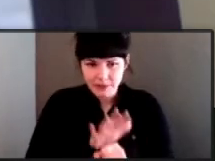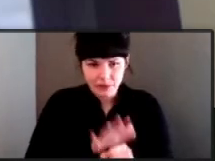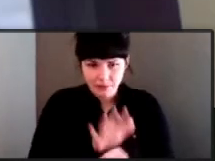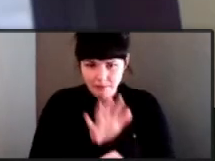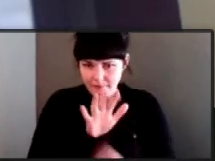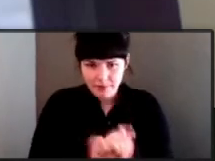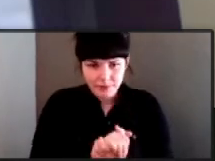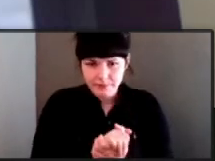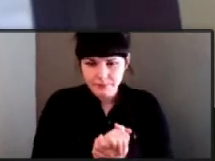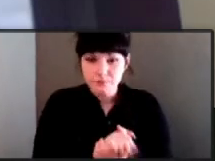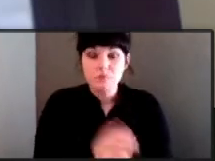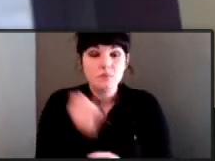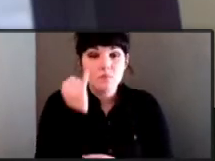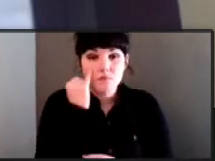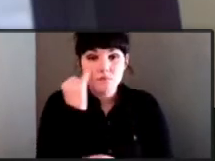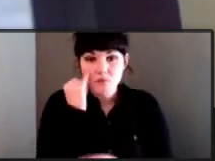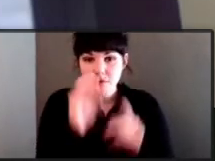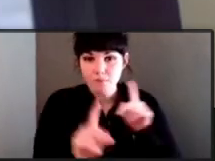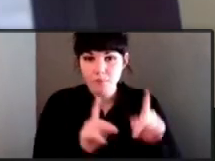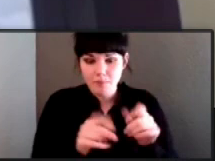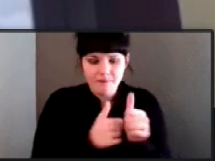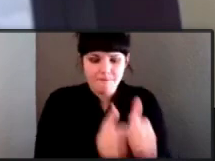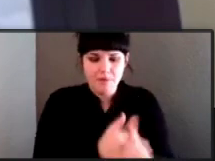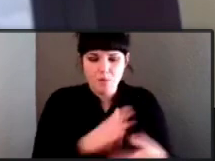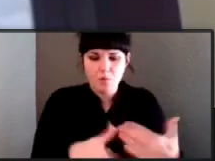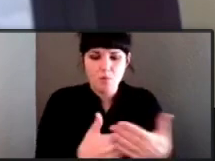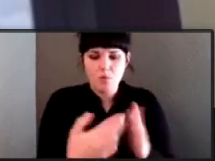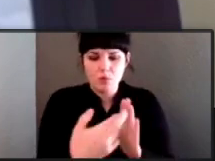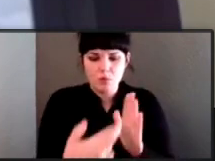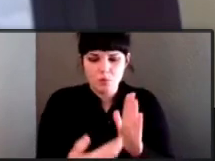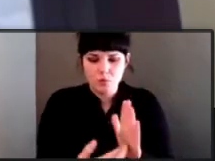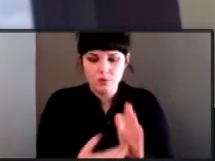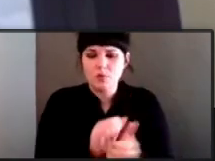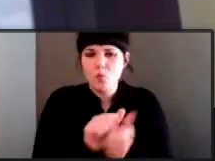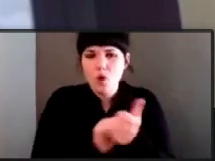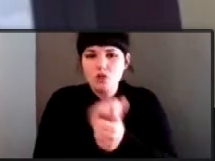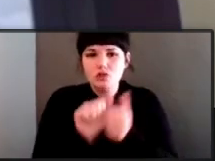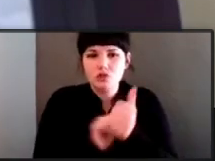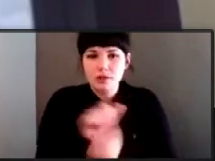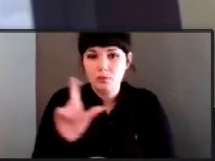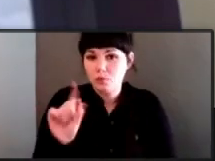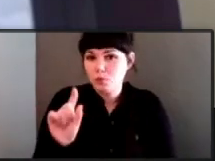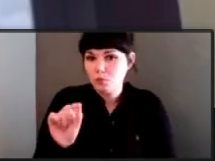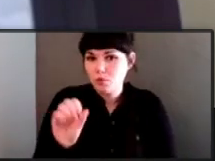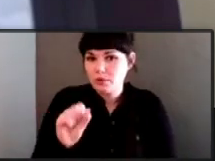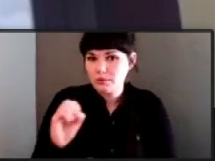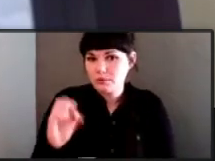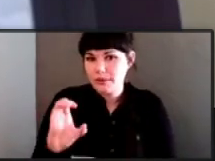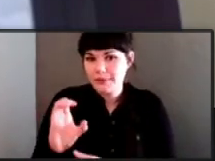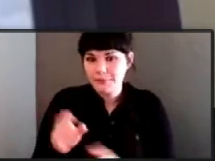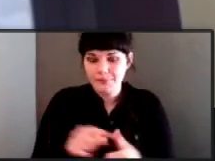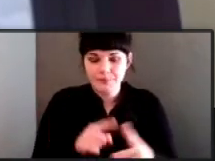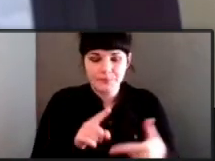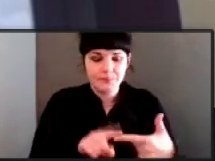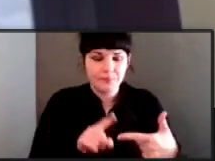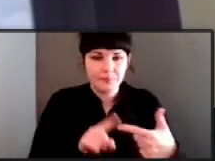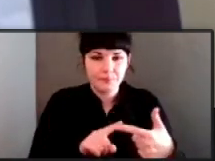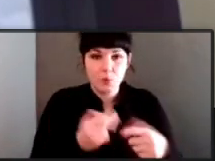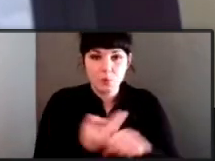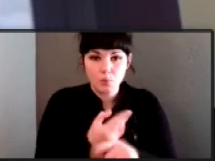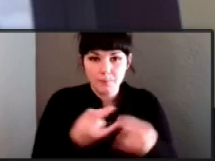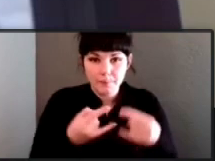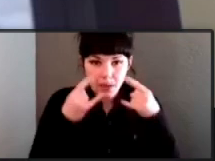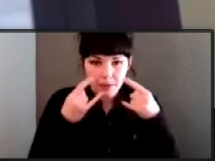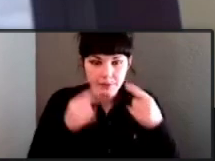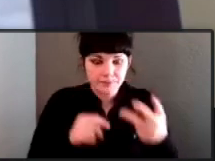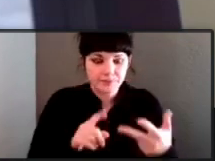If people follow the guidelines, 20 seconds, wash your hands, wear your mask. 15 minutes